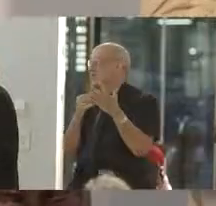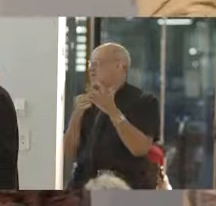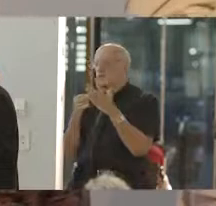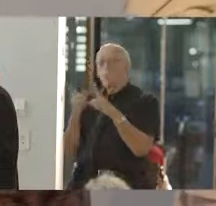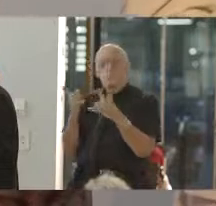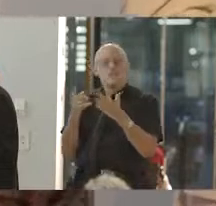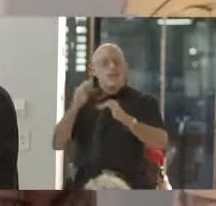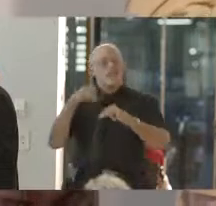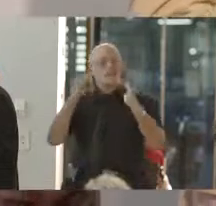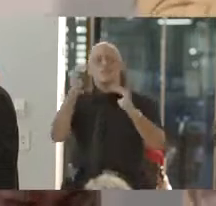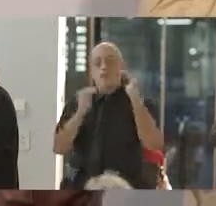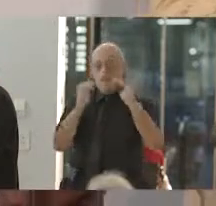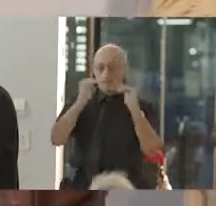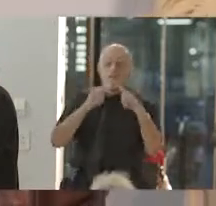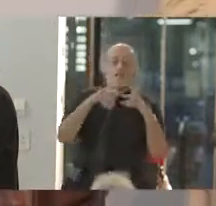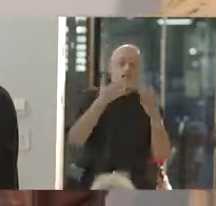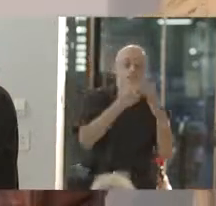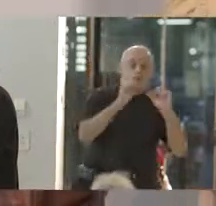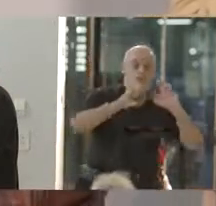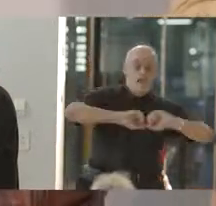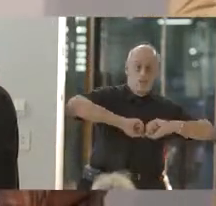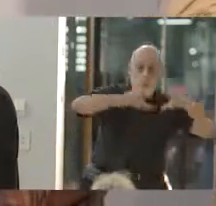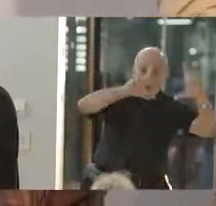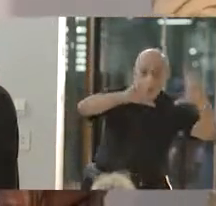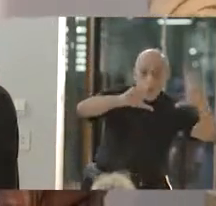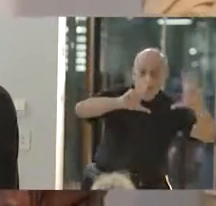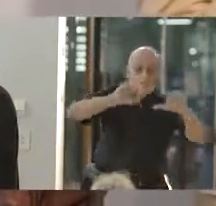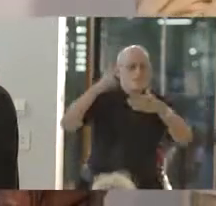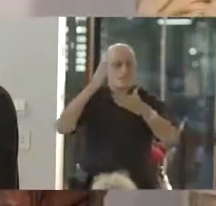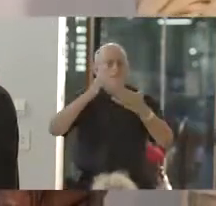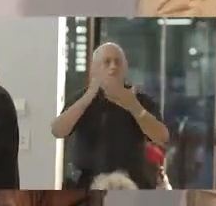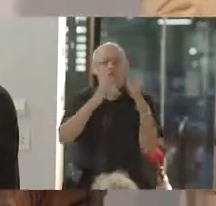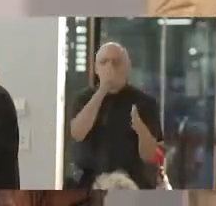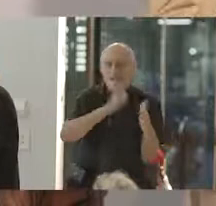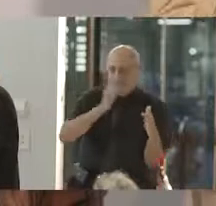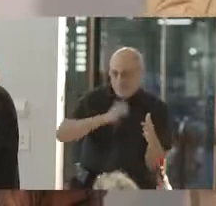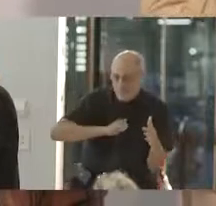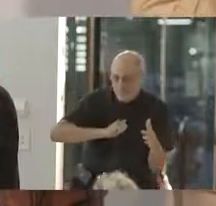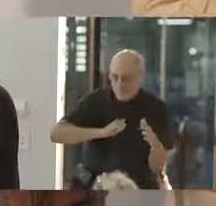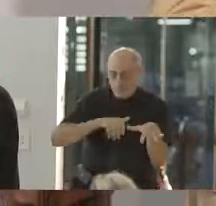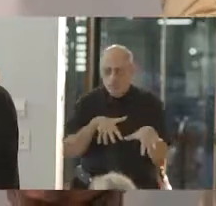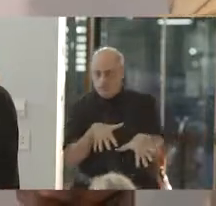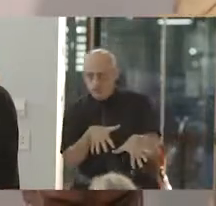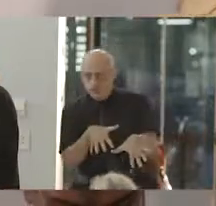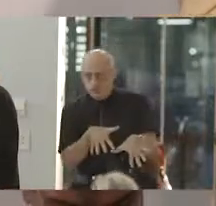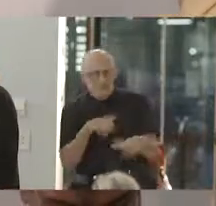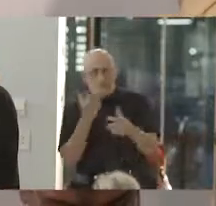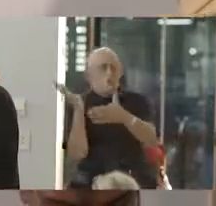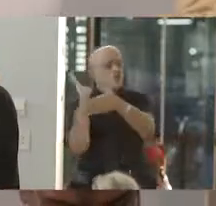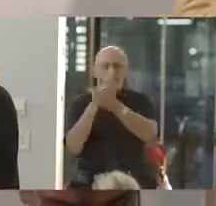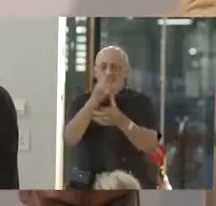there's a balance that we have to have between things that are deployable and things that are passive. We call them passive when they don't have to be, there's no